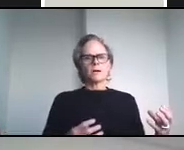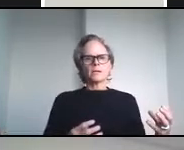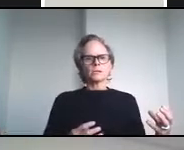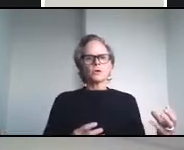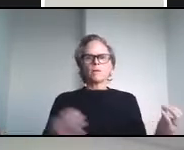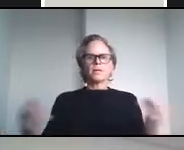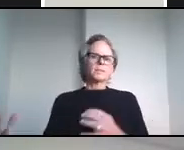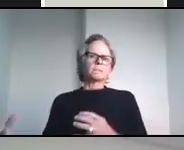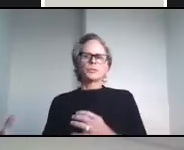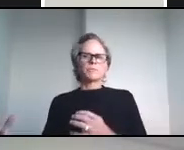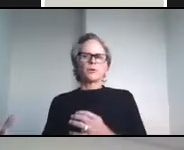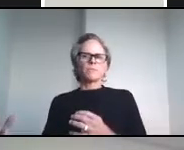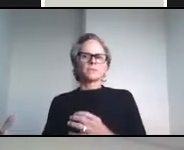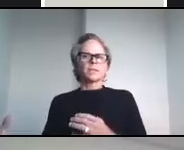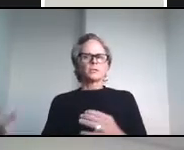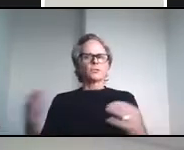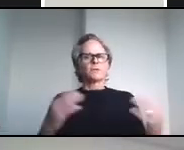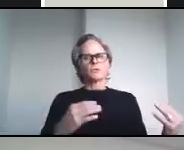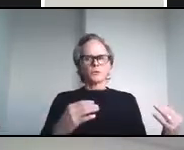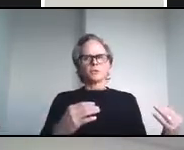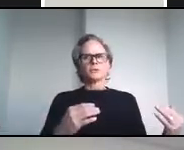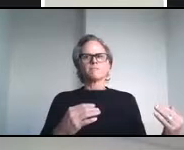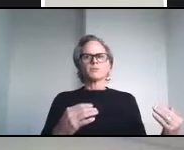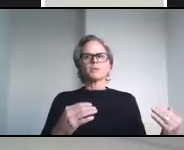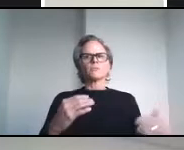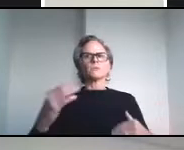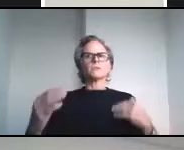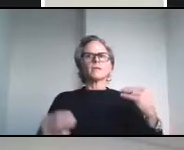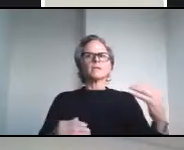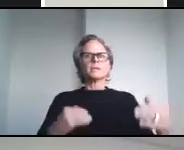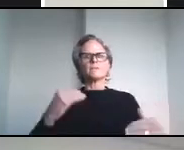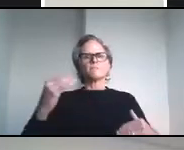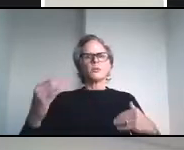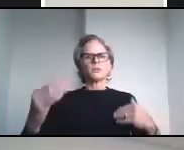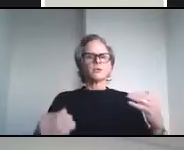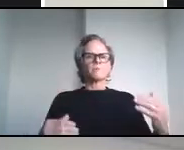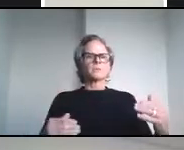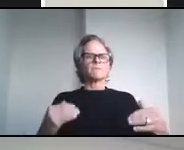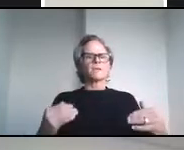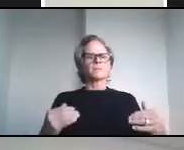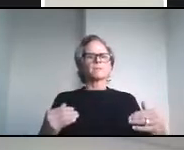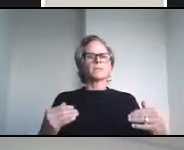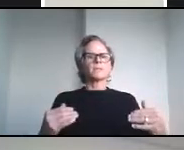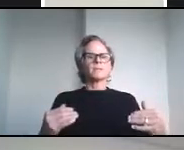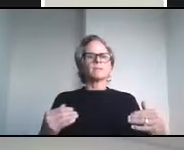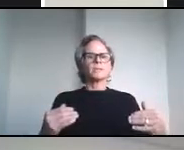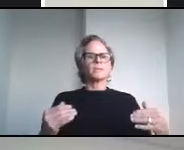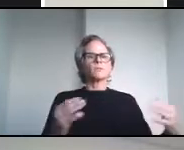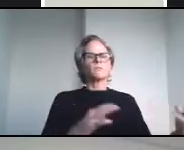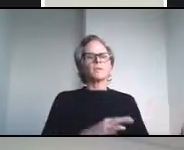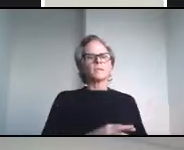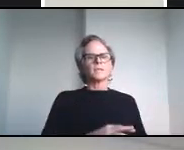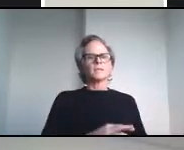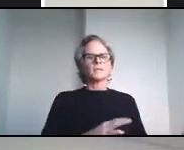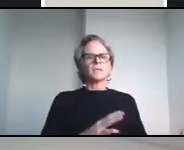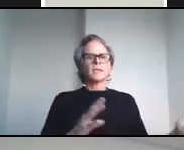and supply, because no place is multi-purpose unless you have storage. So in other words, the idea of multi-purpose and flexibility is the ability to